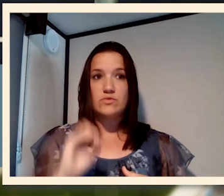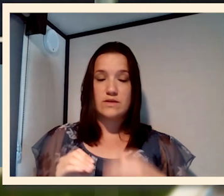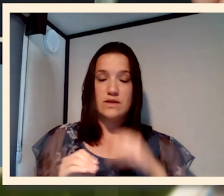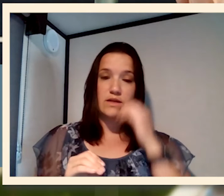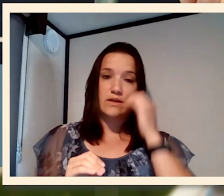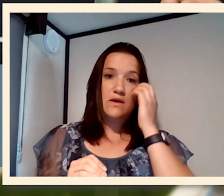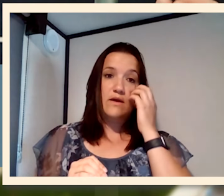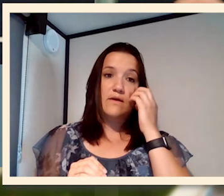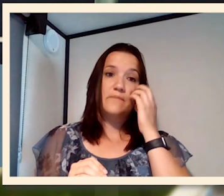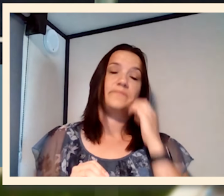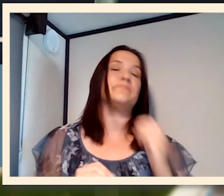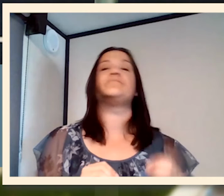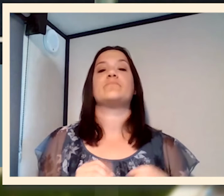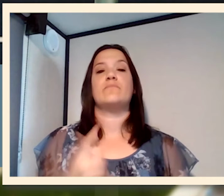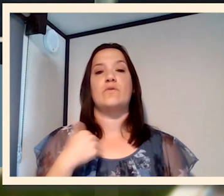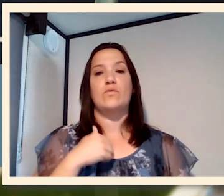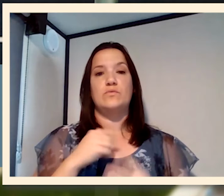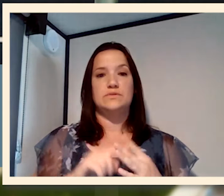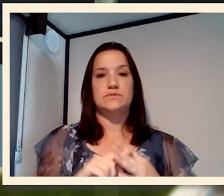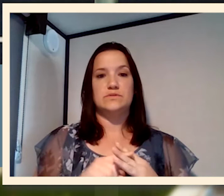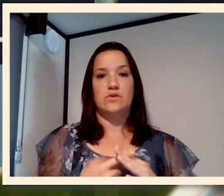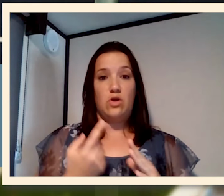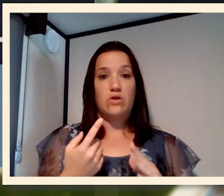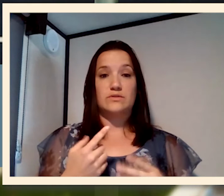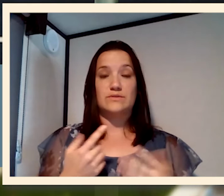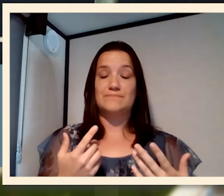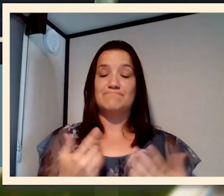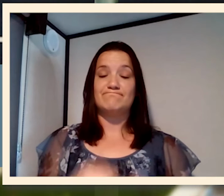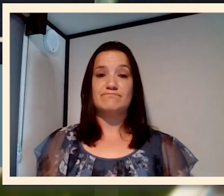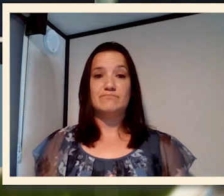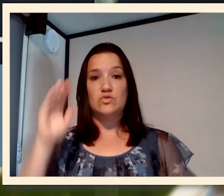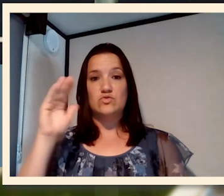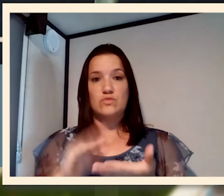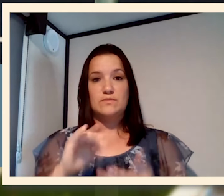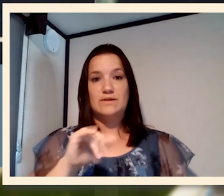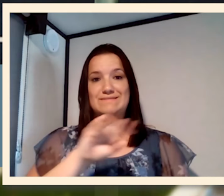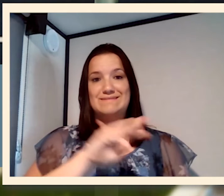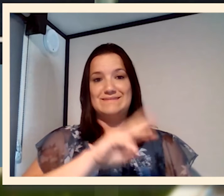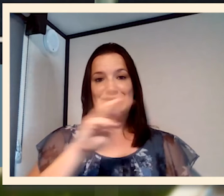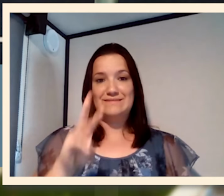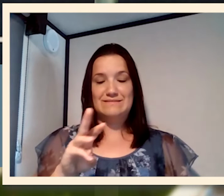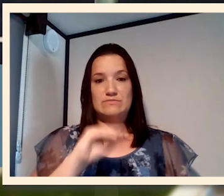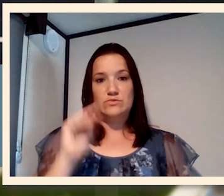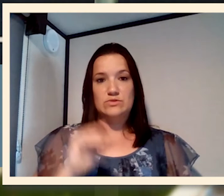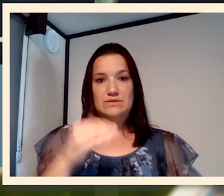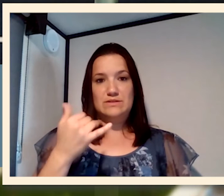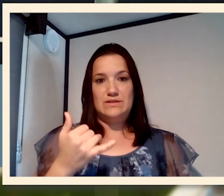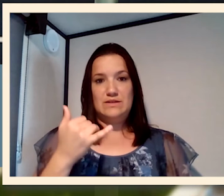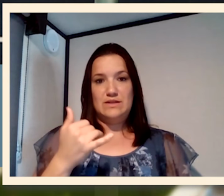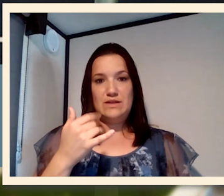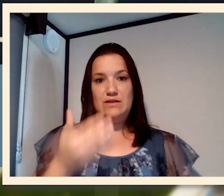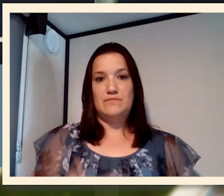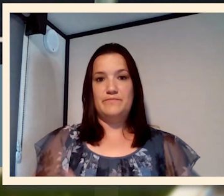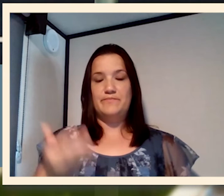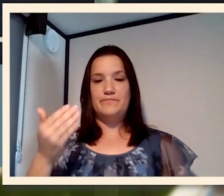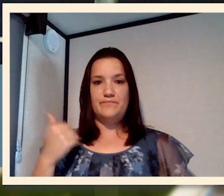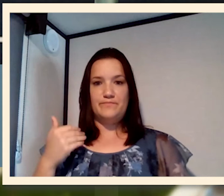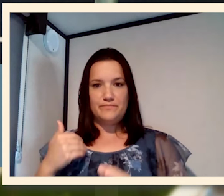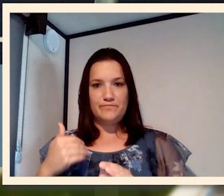because we actually were over 80% vaccinated when you didn't need the booster. So we dropped down to now